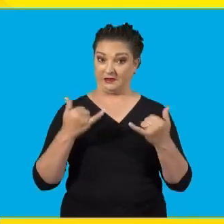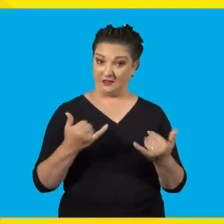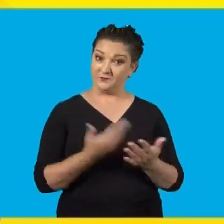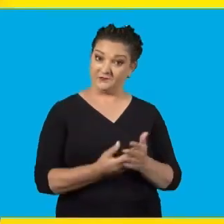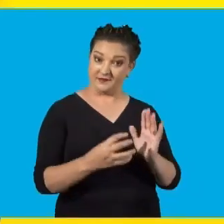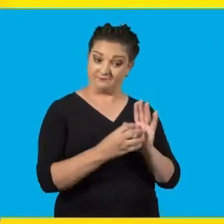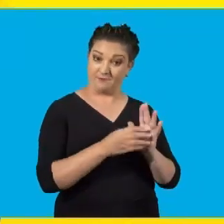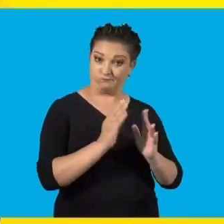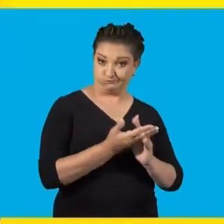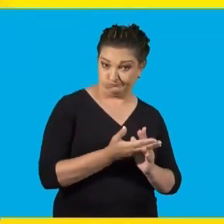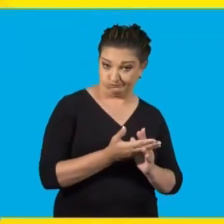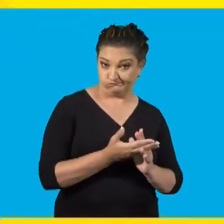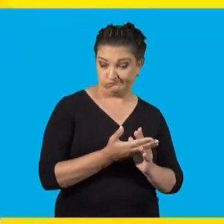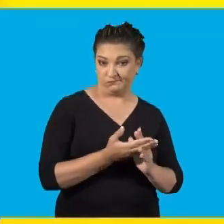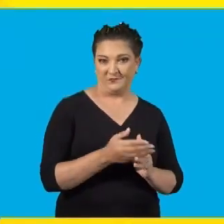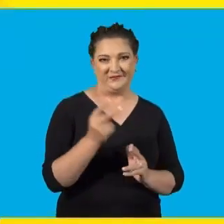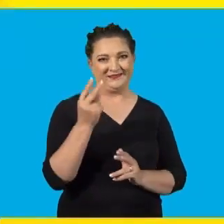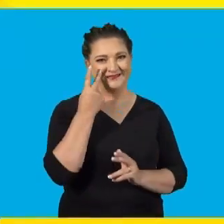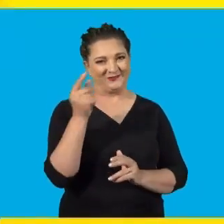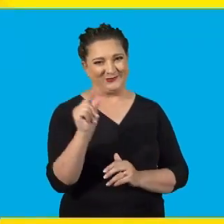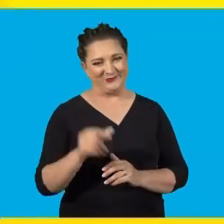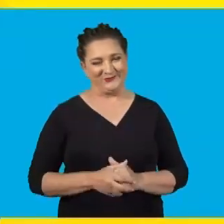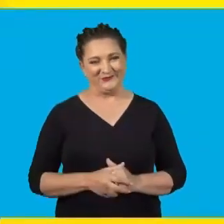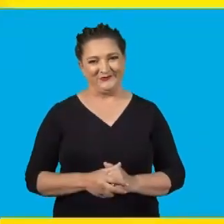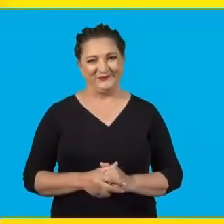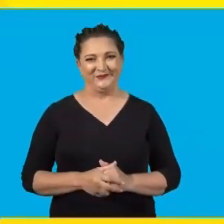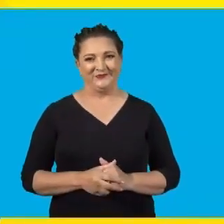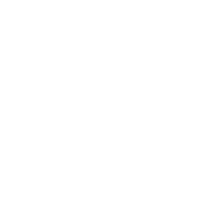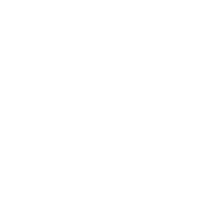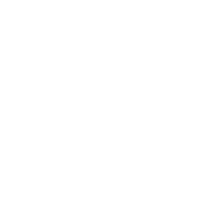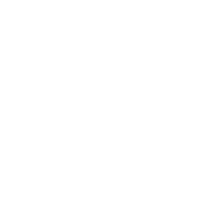this brings us to an ad break. I will see you shortly.